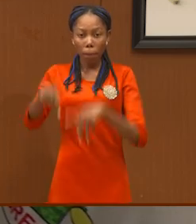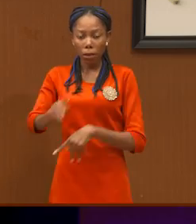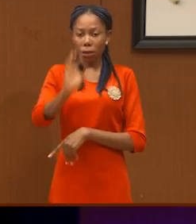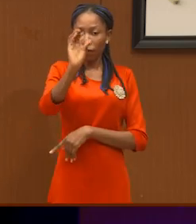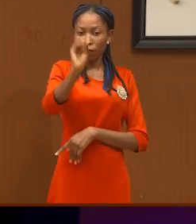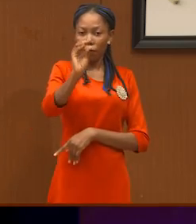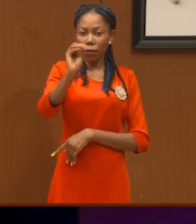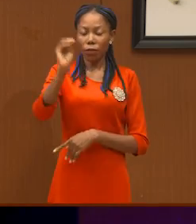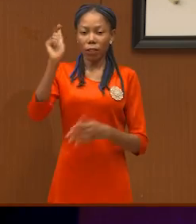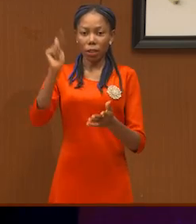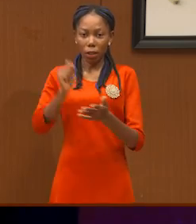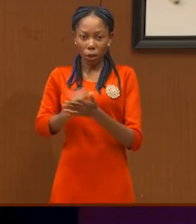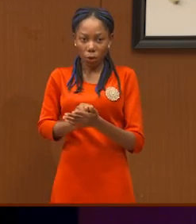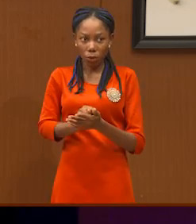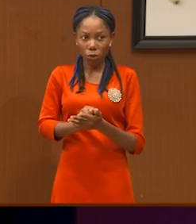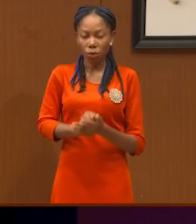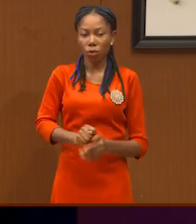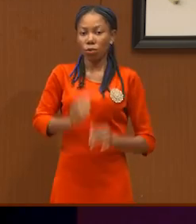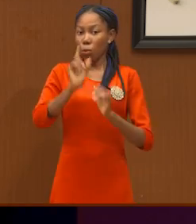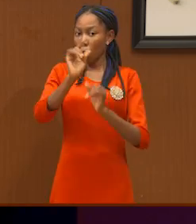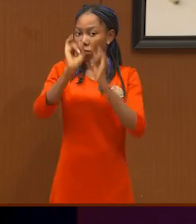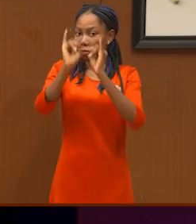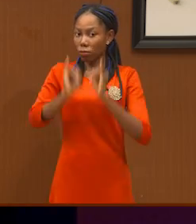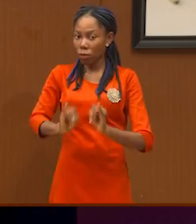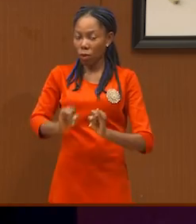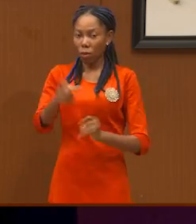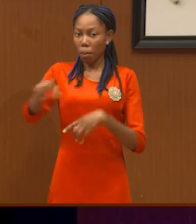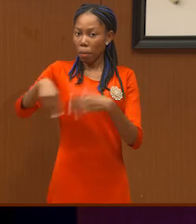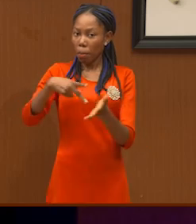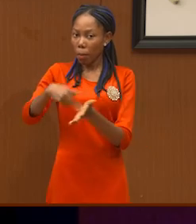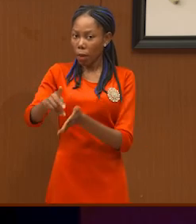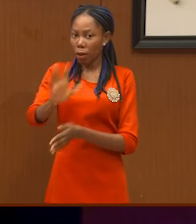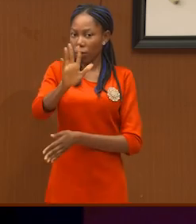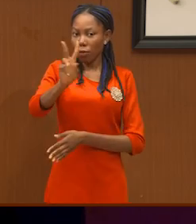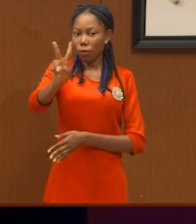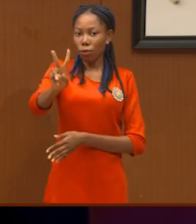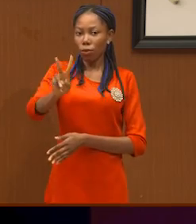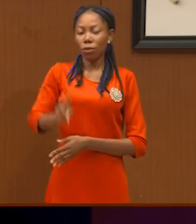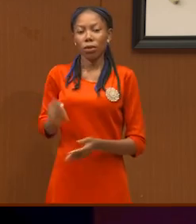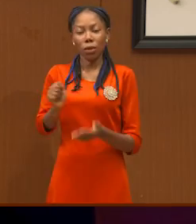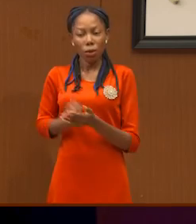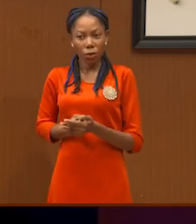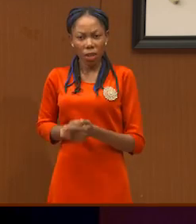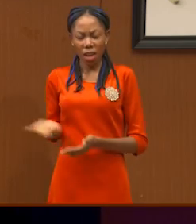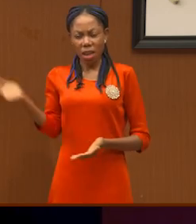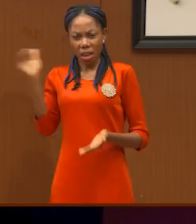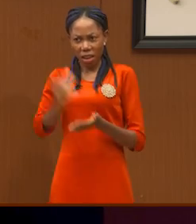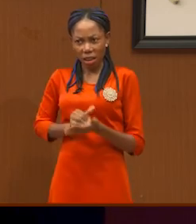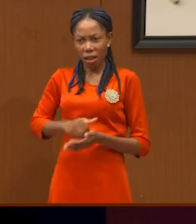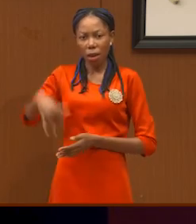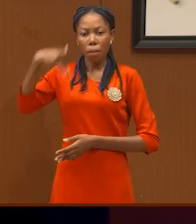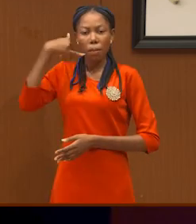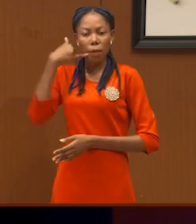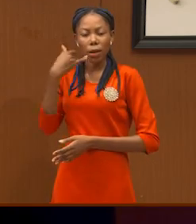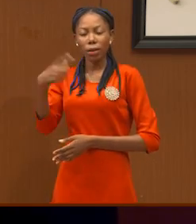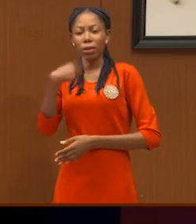I don't know how many people. Each tenant came up individually, with 50. 50,000. Yes. Okay. We paid to him. He brought those meters. Later, he called us up again and said that we were